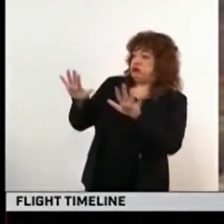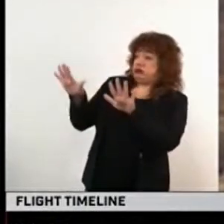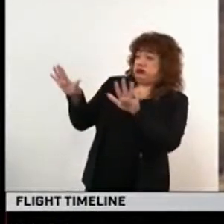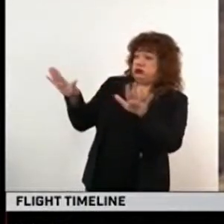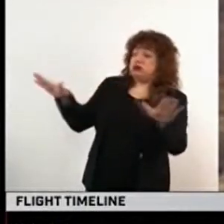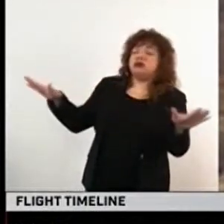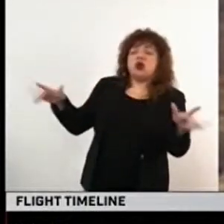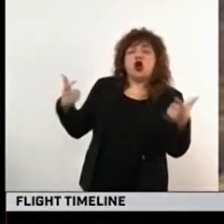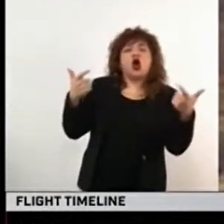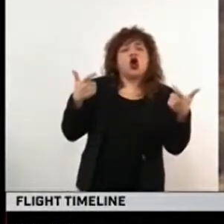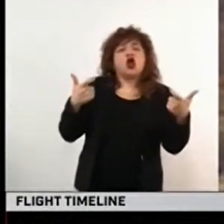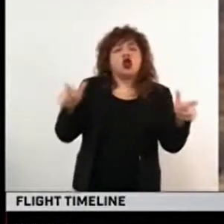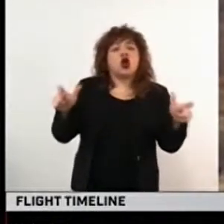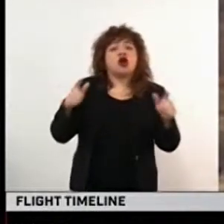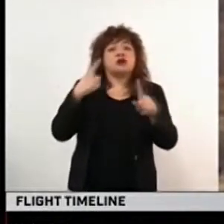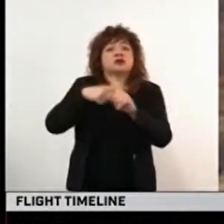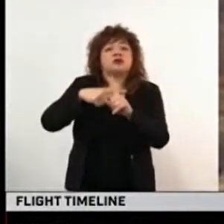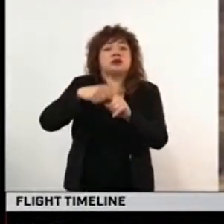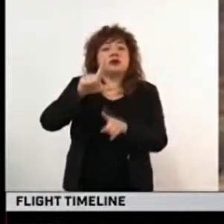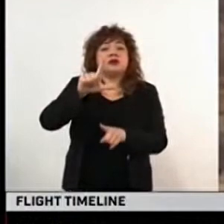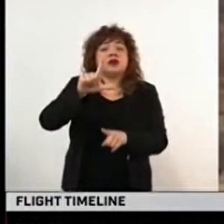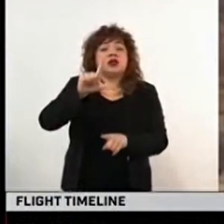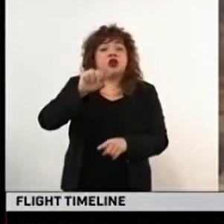large rocket, but under the wing there of a Boeing